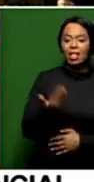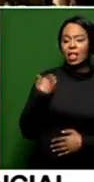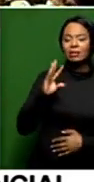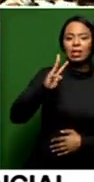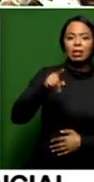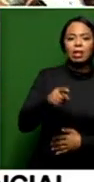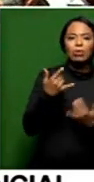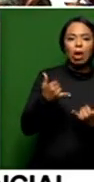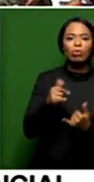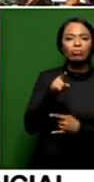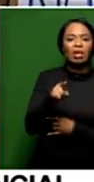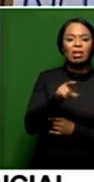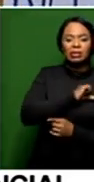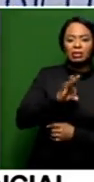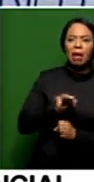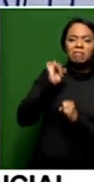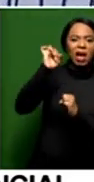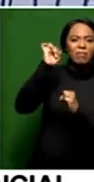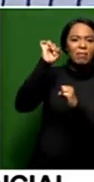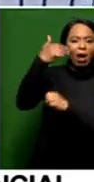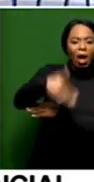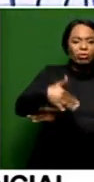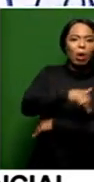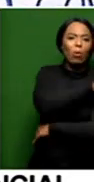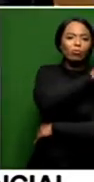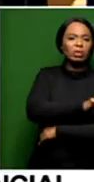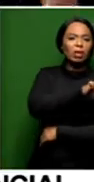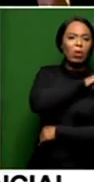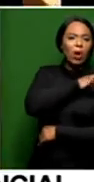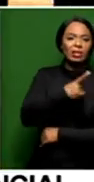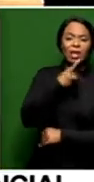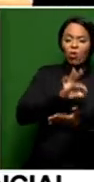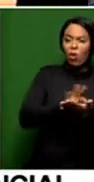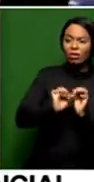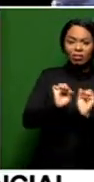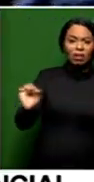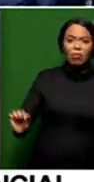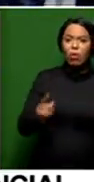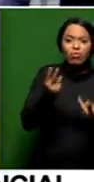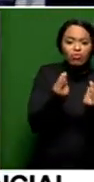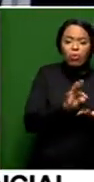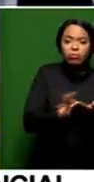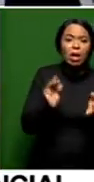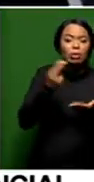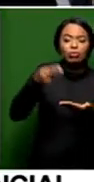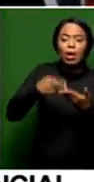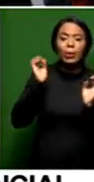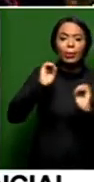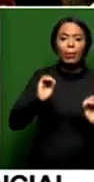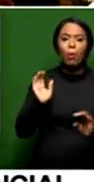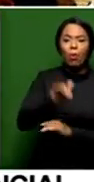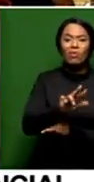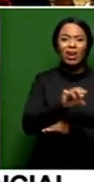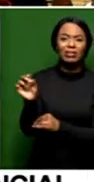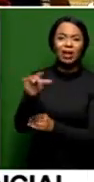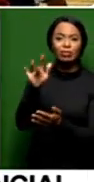staffers picketed outside the hospital's main gate over the non-renewal of the contract of more than 800 temporary